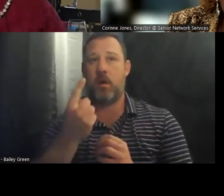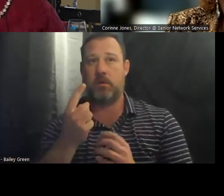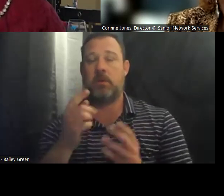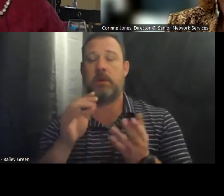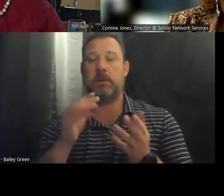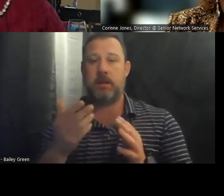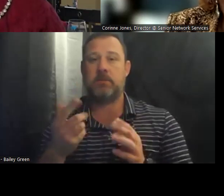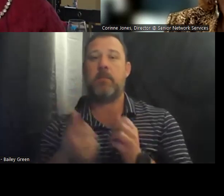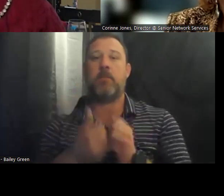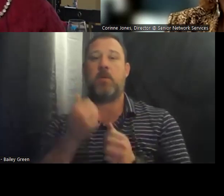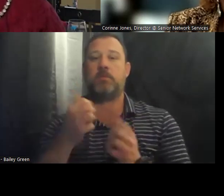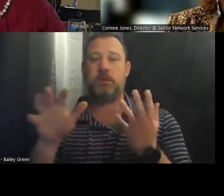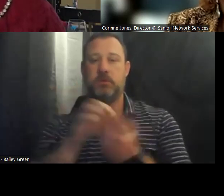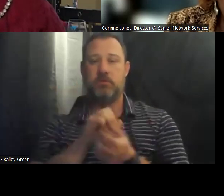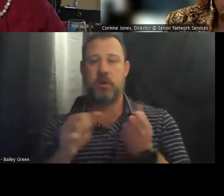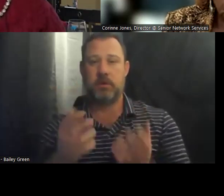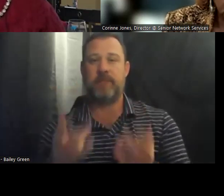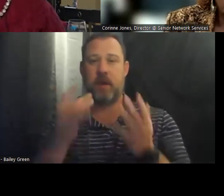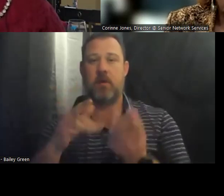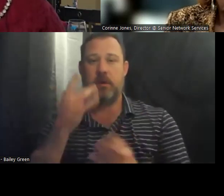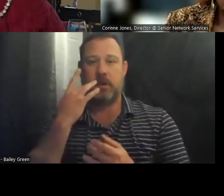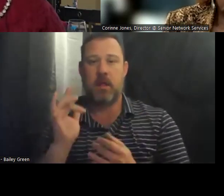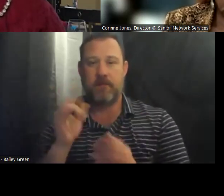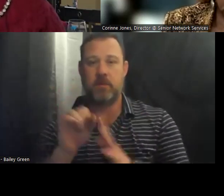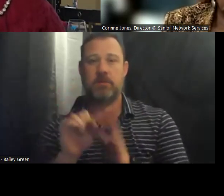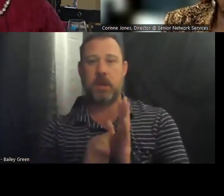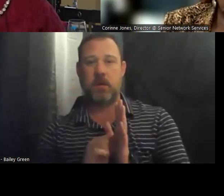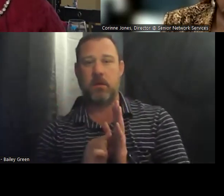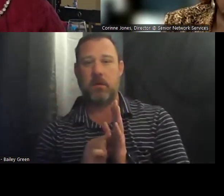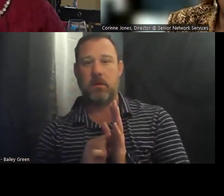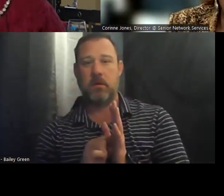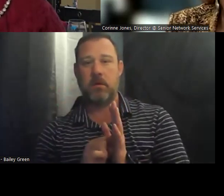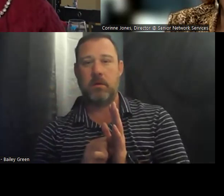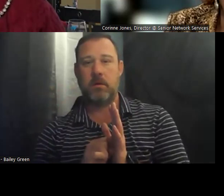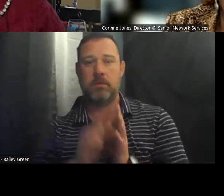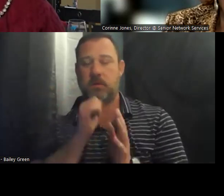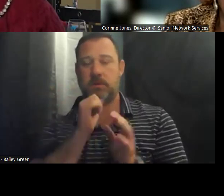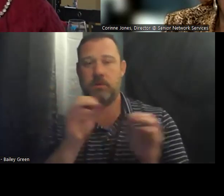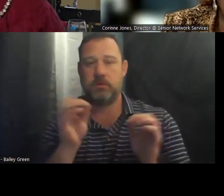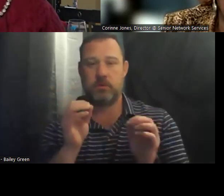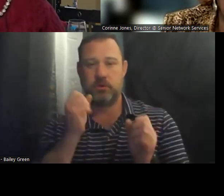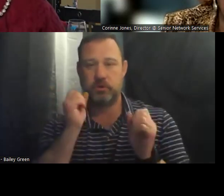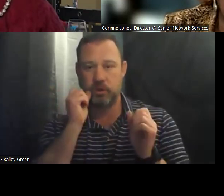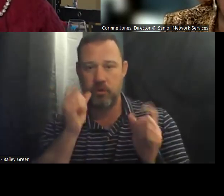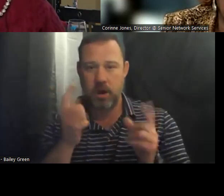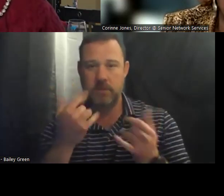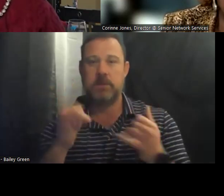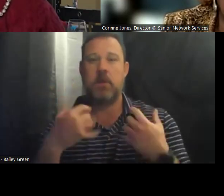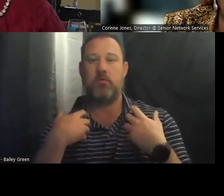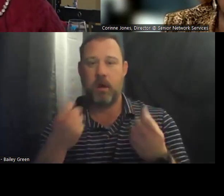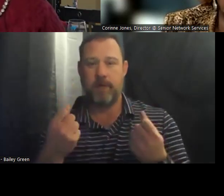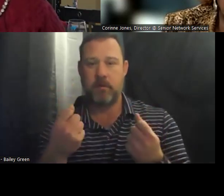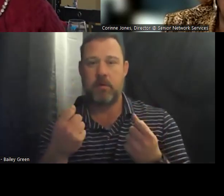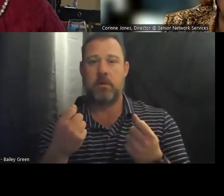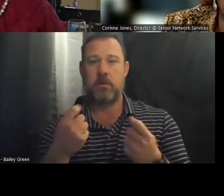deadliest and most destructive fire in California state. So it's no surprise that we're still recovering from